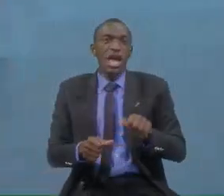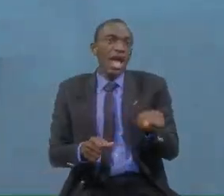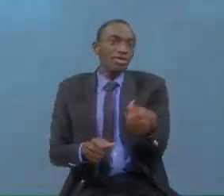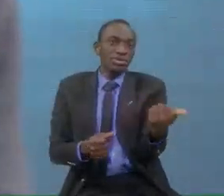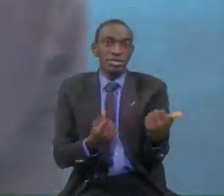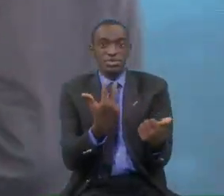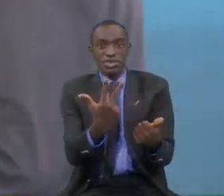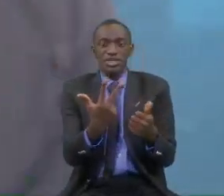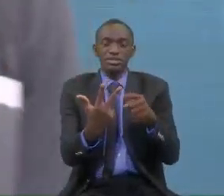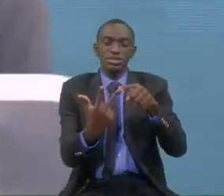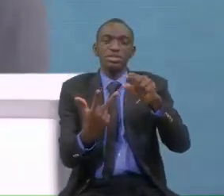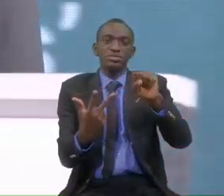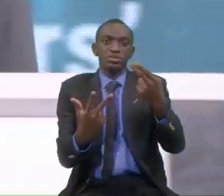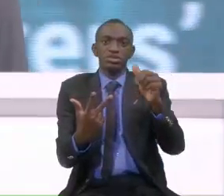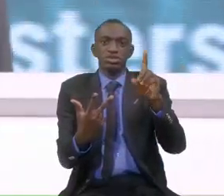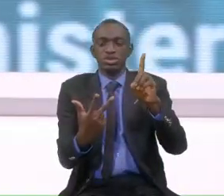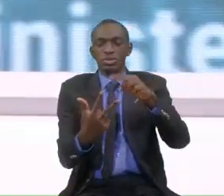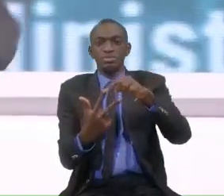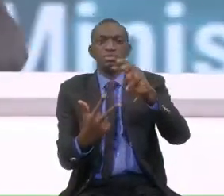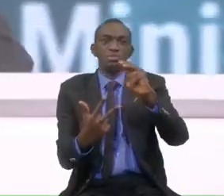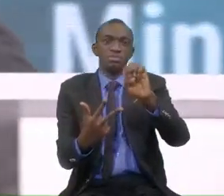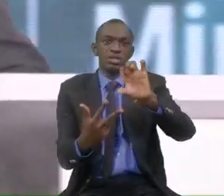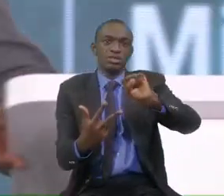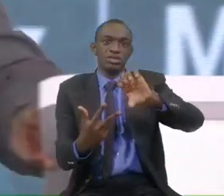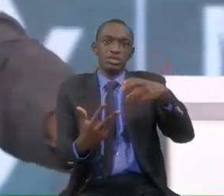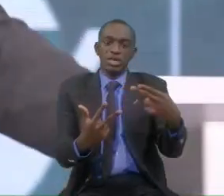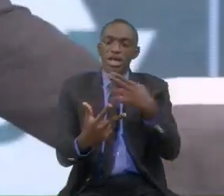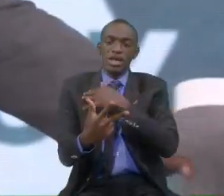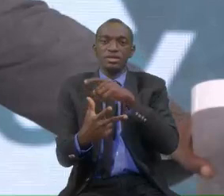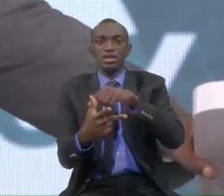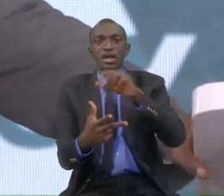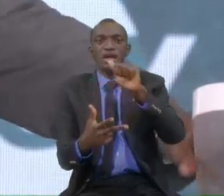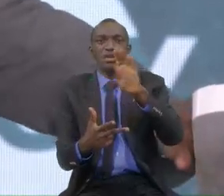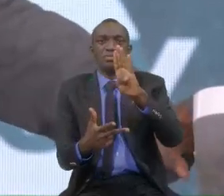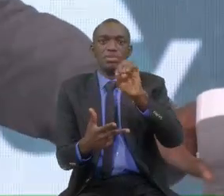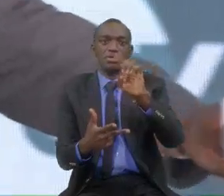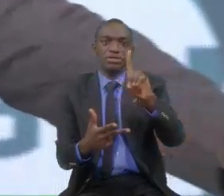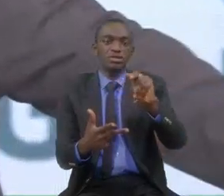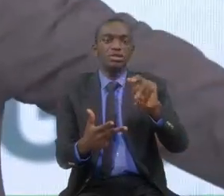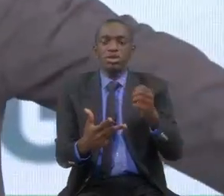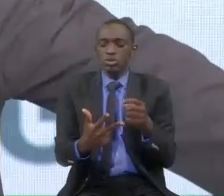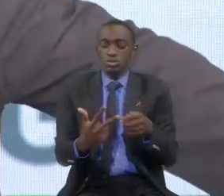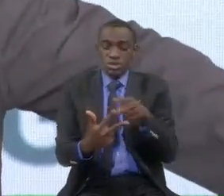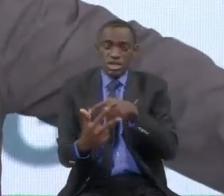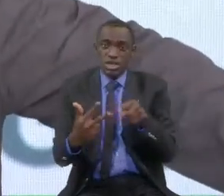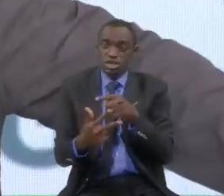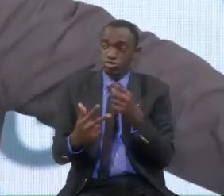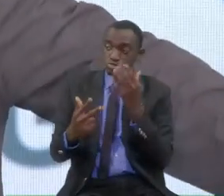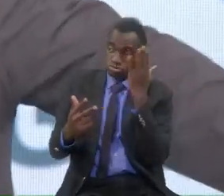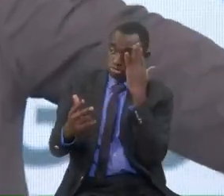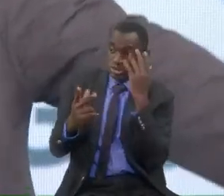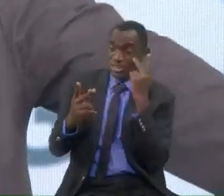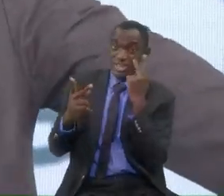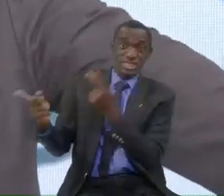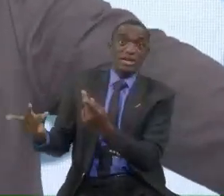that they were going to face this fire? But they had read the Bible. When you go through the waters, they